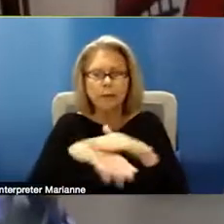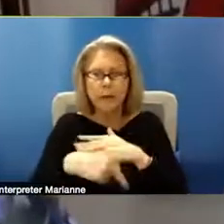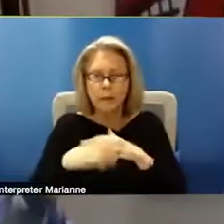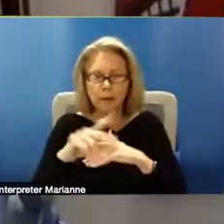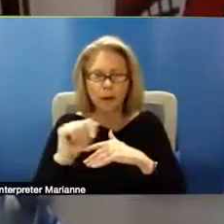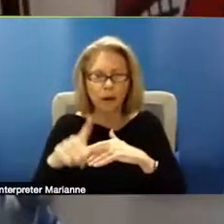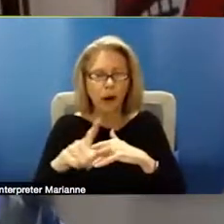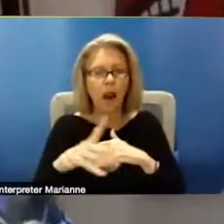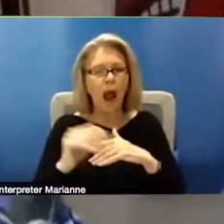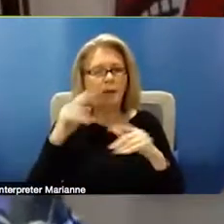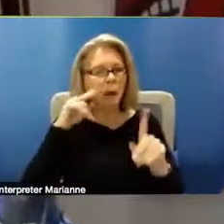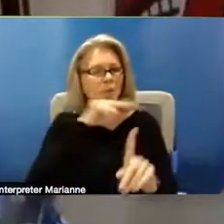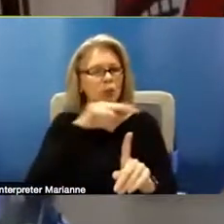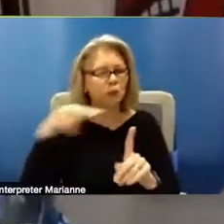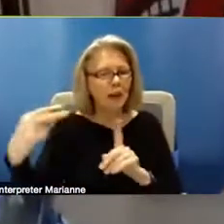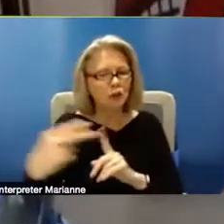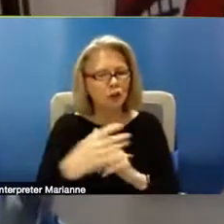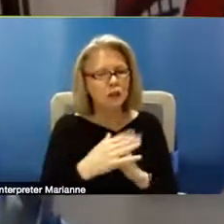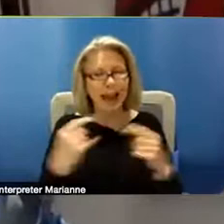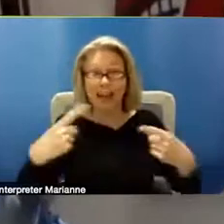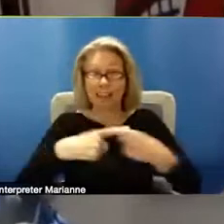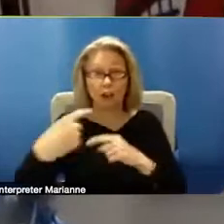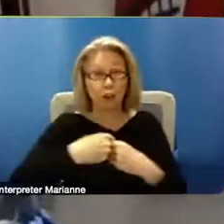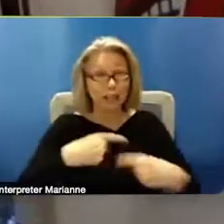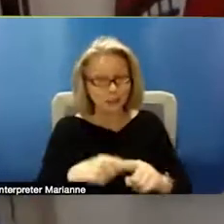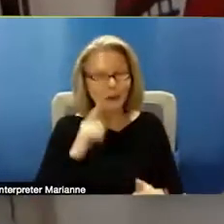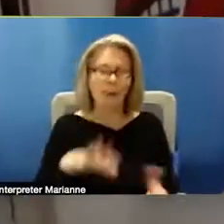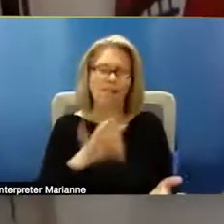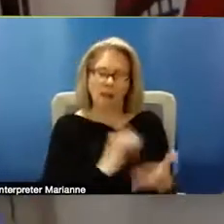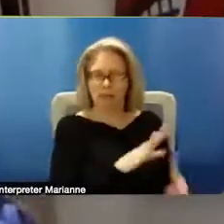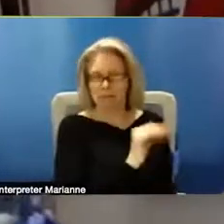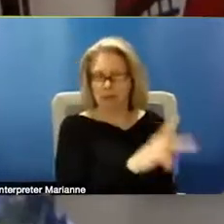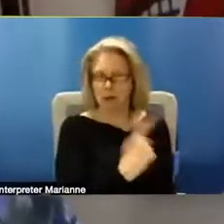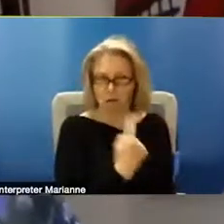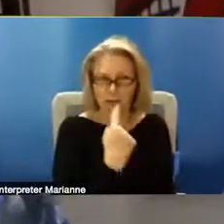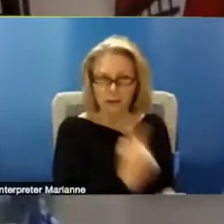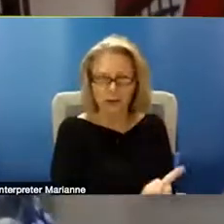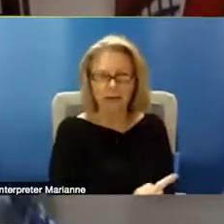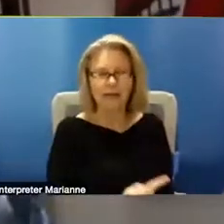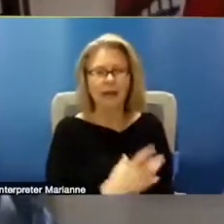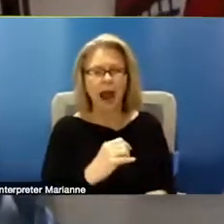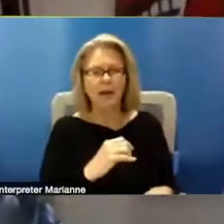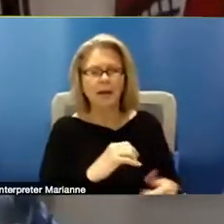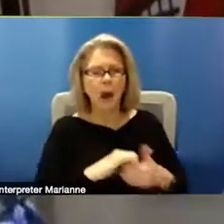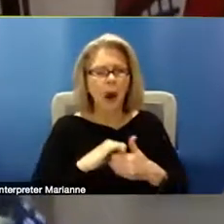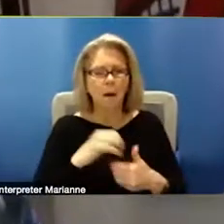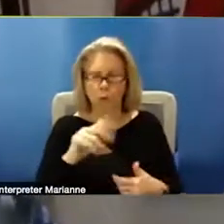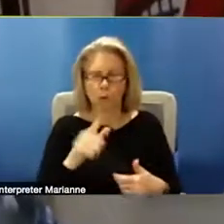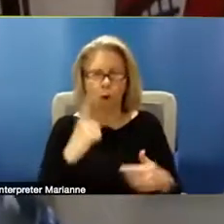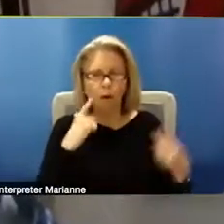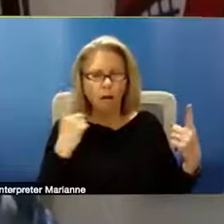Community Portal, and a new program called Prospections. And I'm sure you'll find all of that on Bach's website.